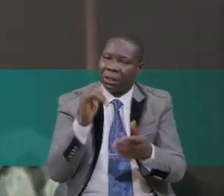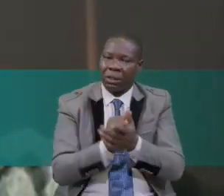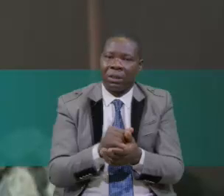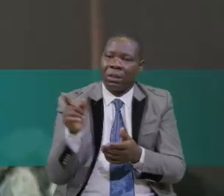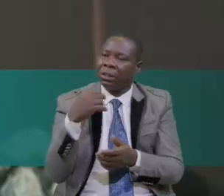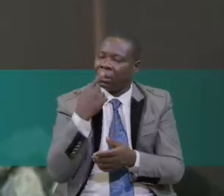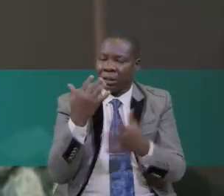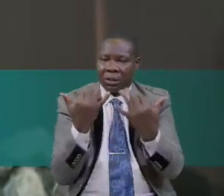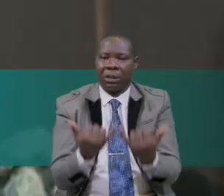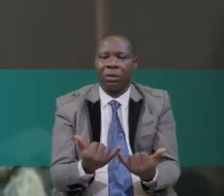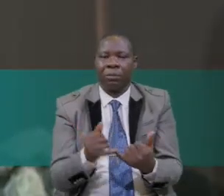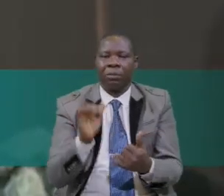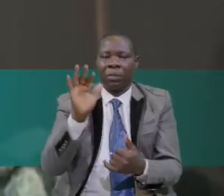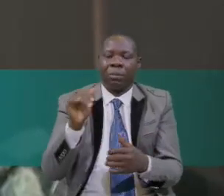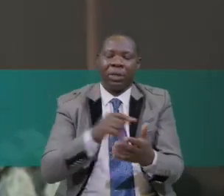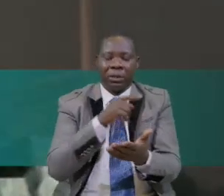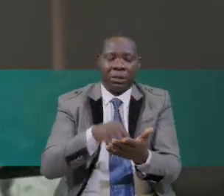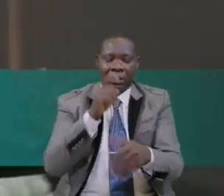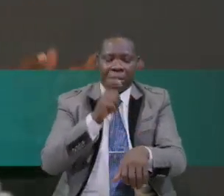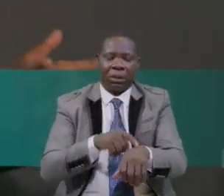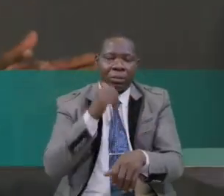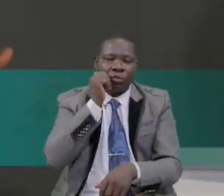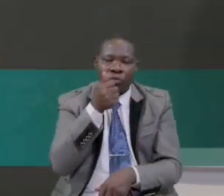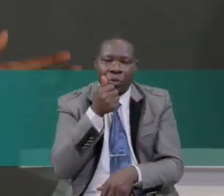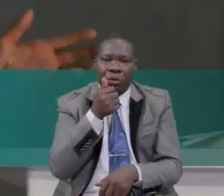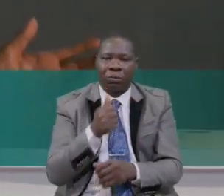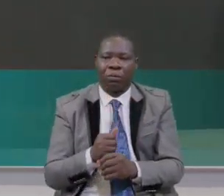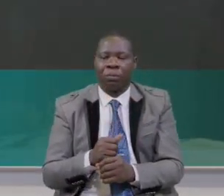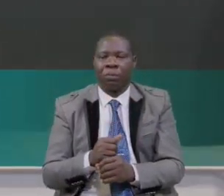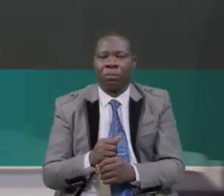by this time tomorrow, a barrel,